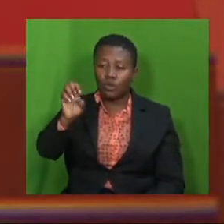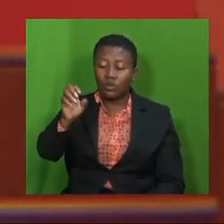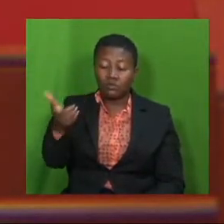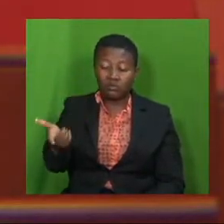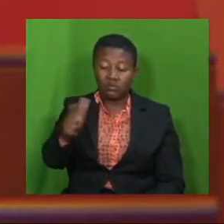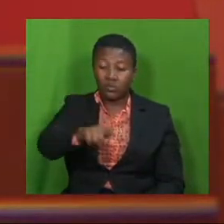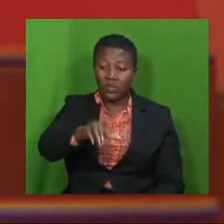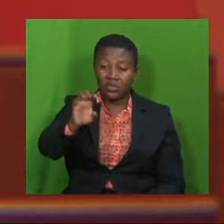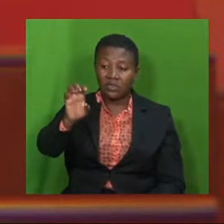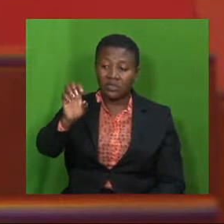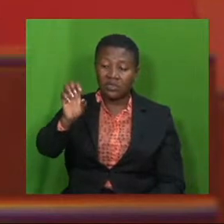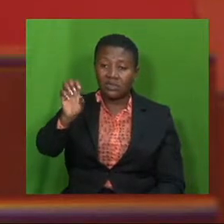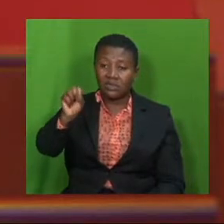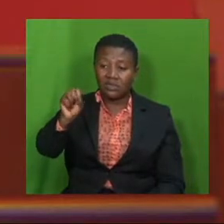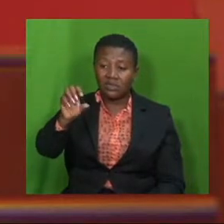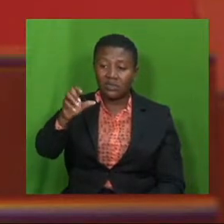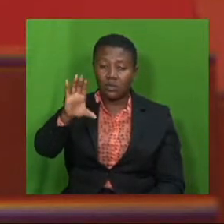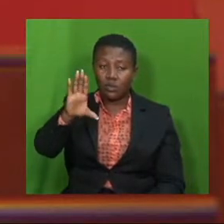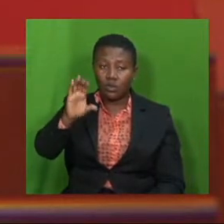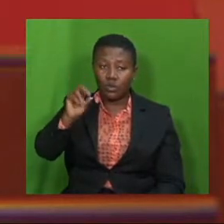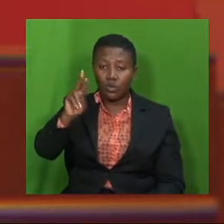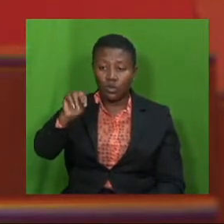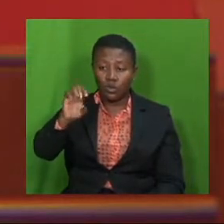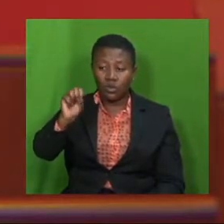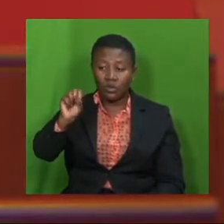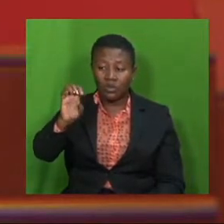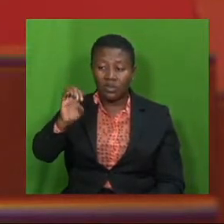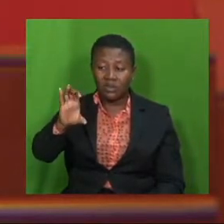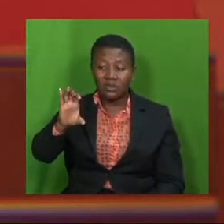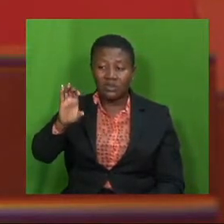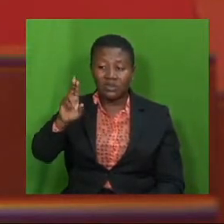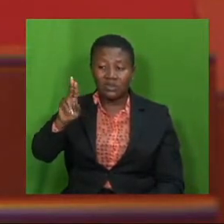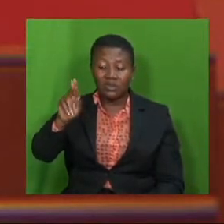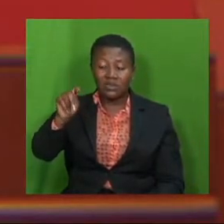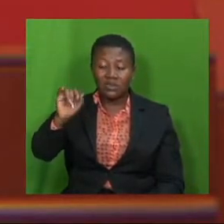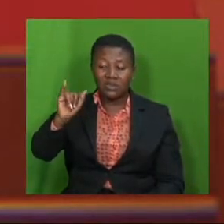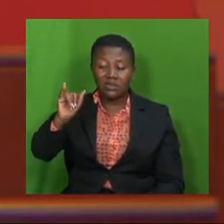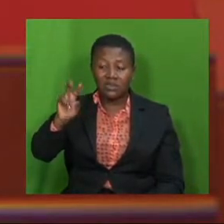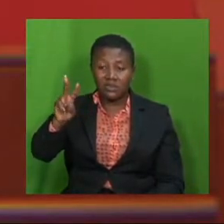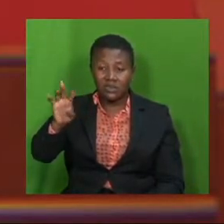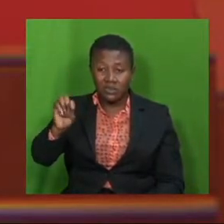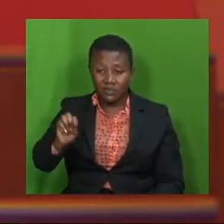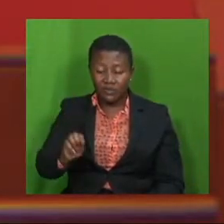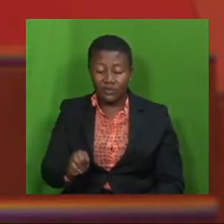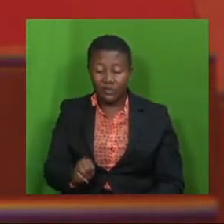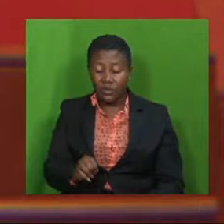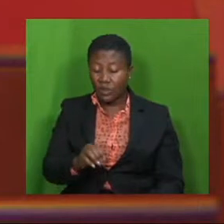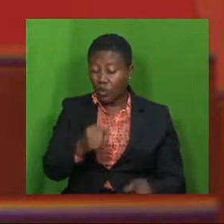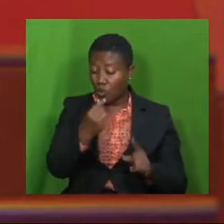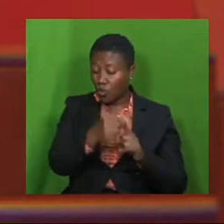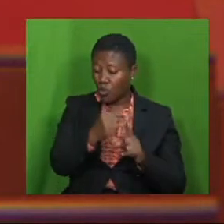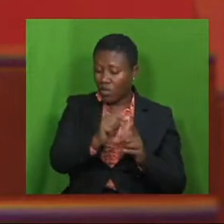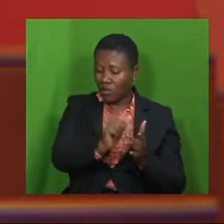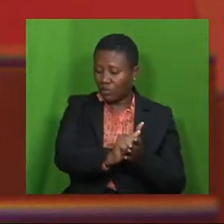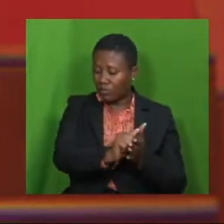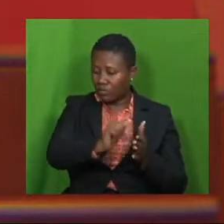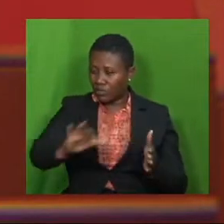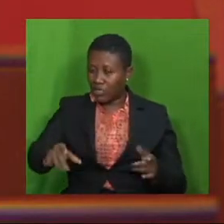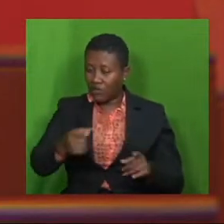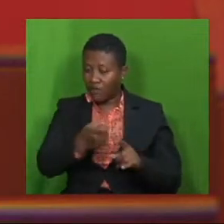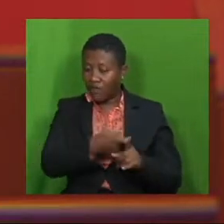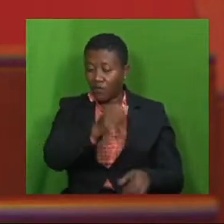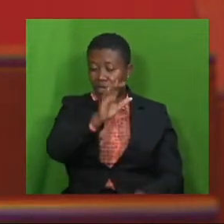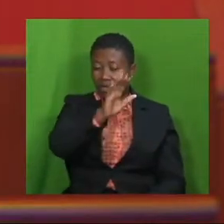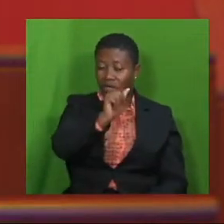That phrase was dropped in the 1979 and the 1992 constitutions.